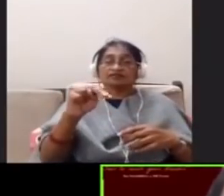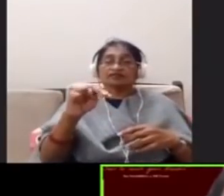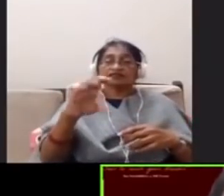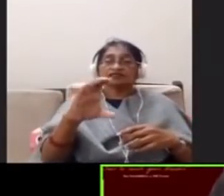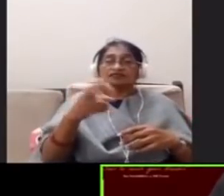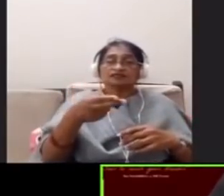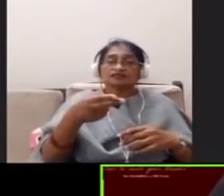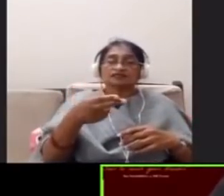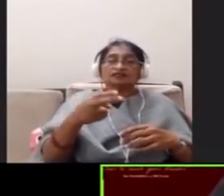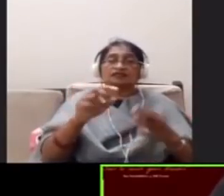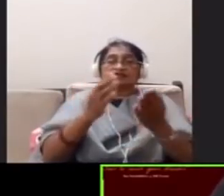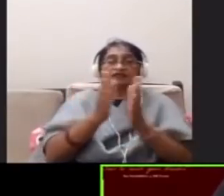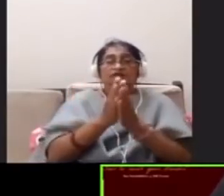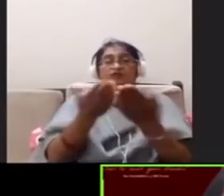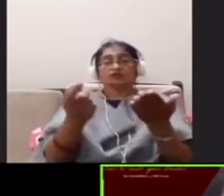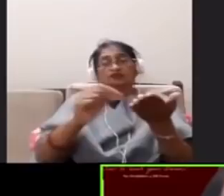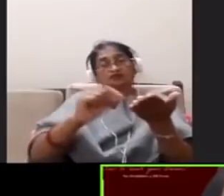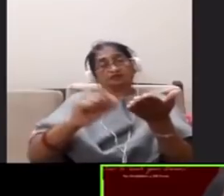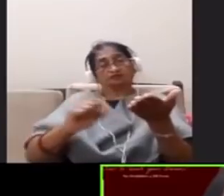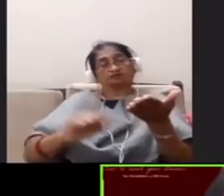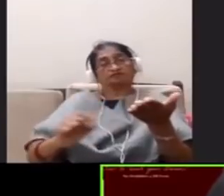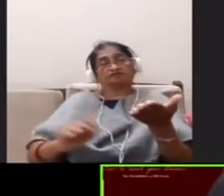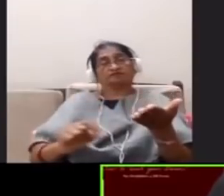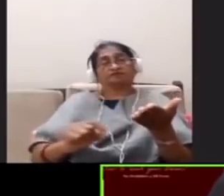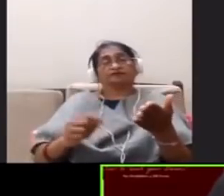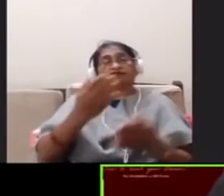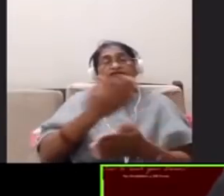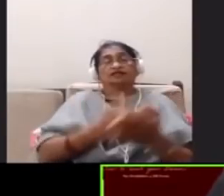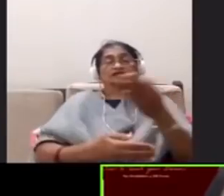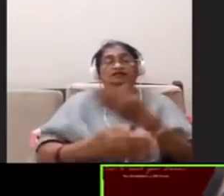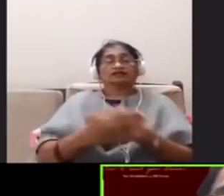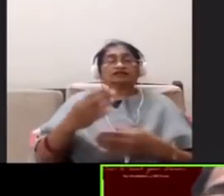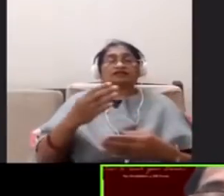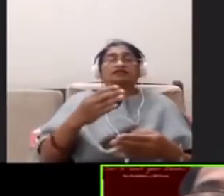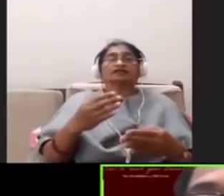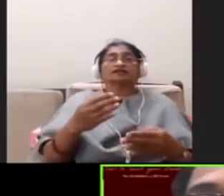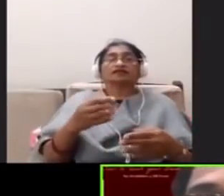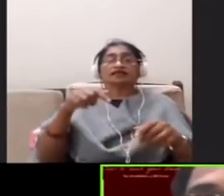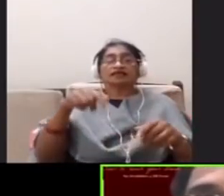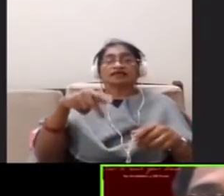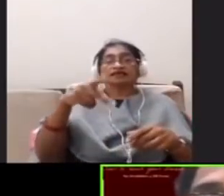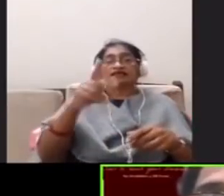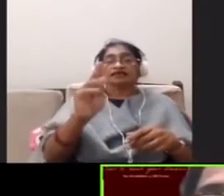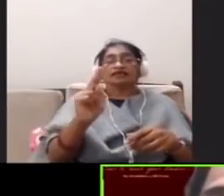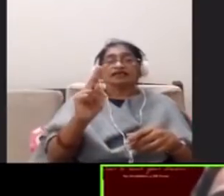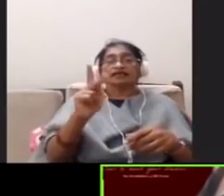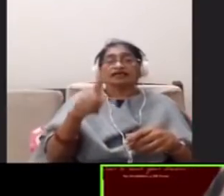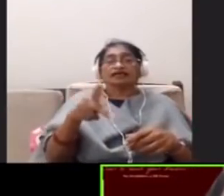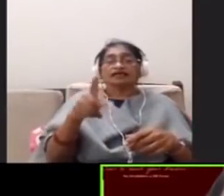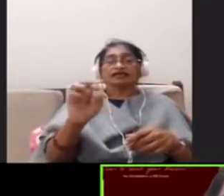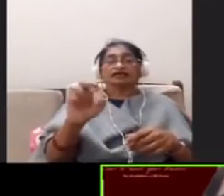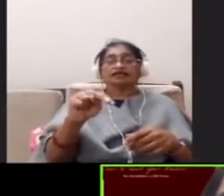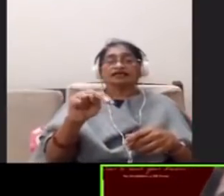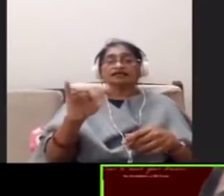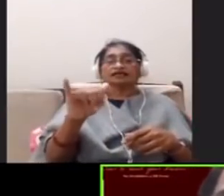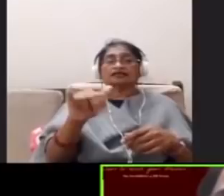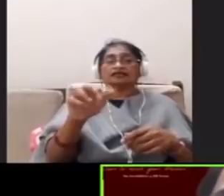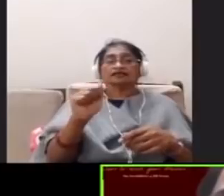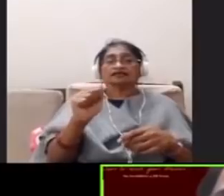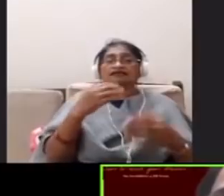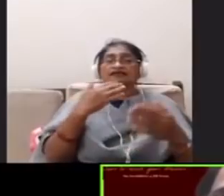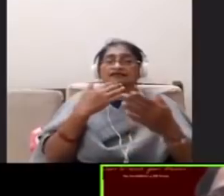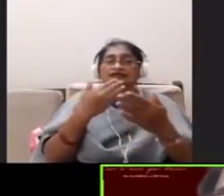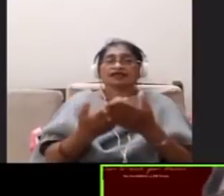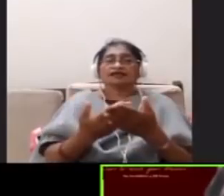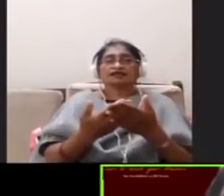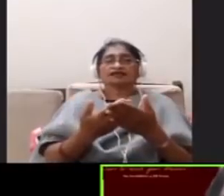A Discourse of Human Rights, Disability and Development in Kenya. Thank you once again, Dr.